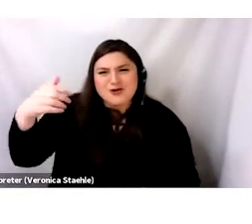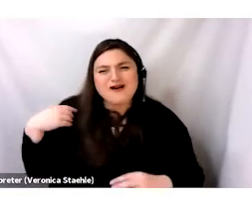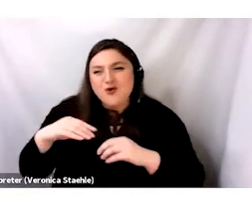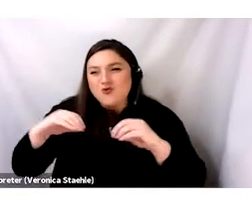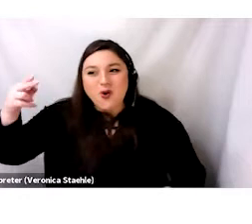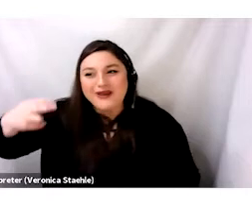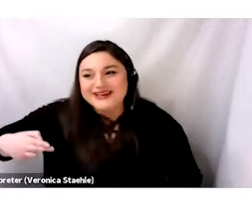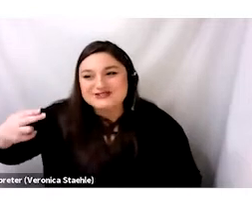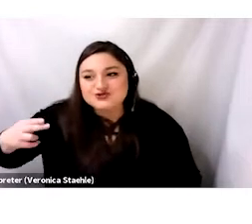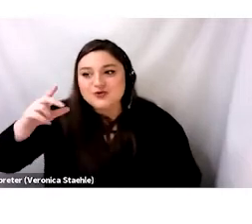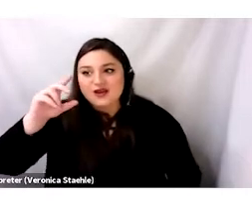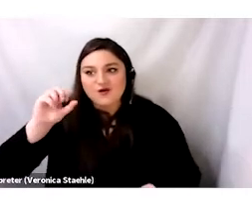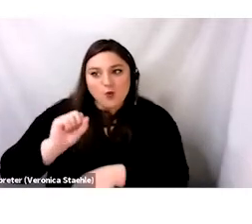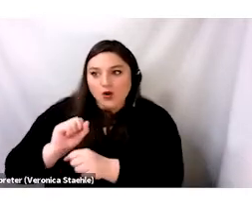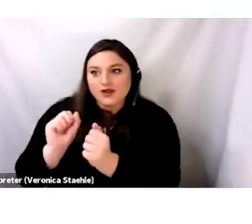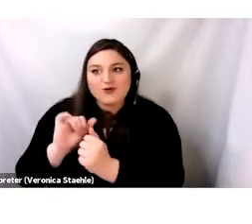cotton plant.